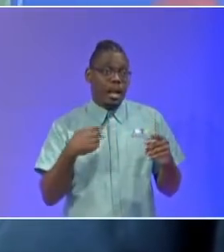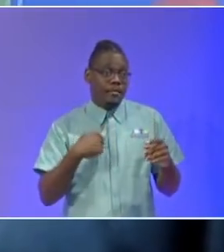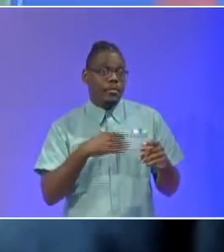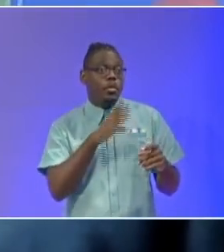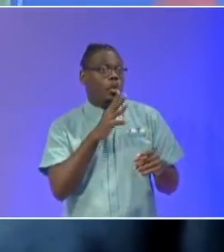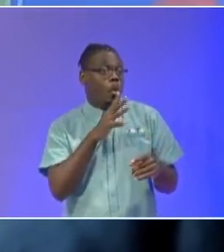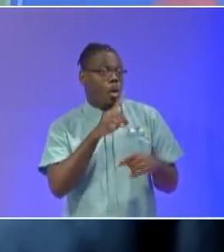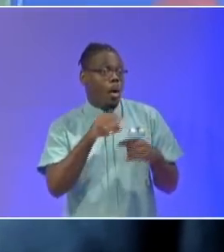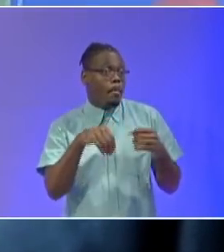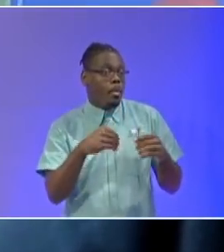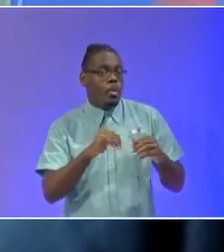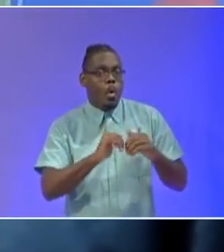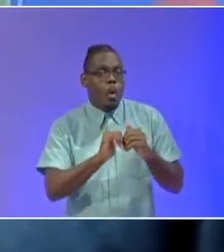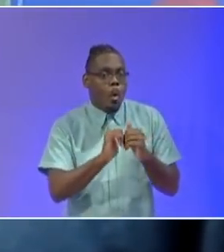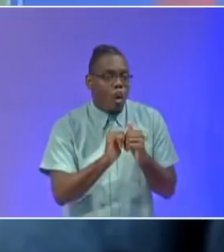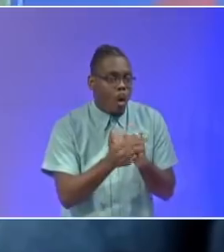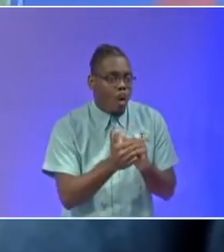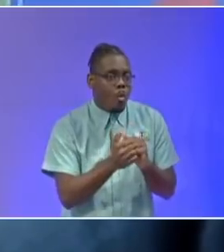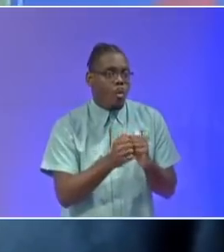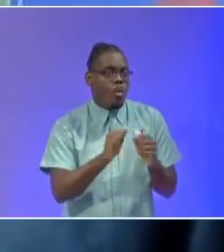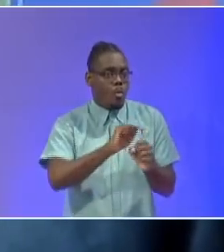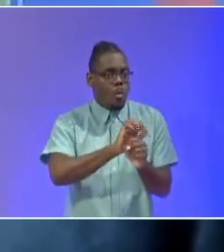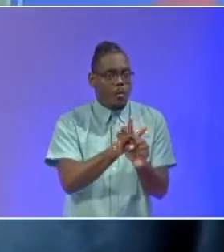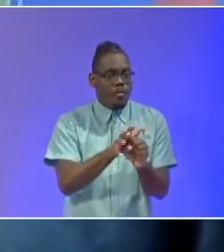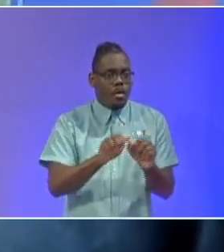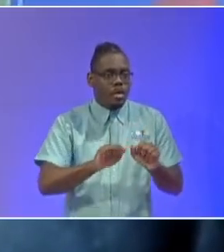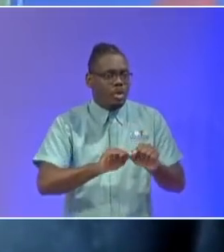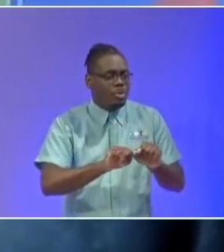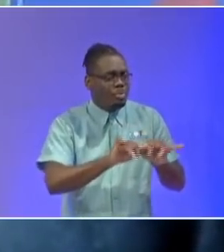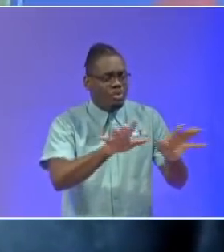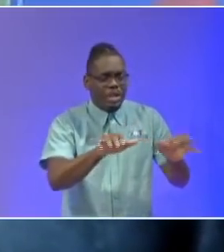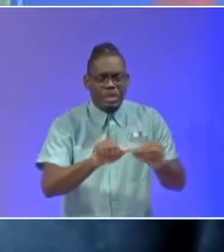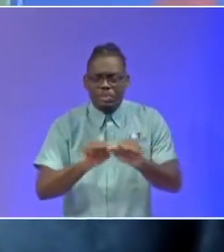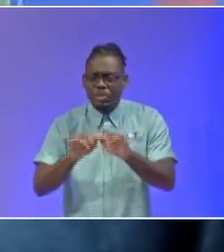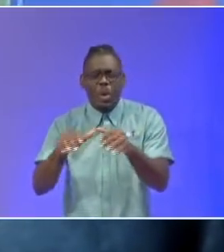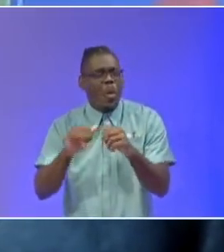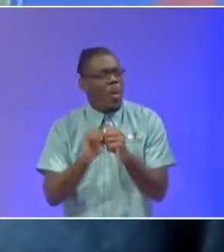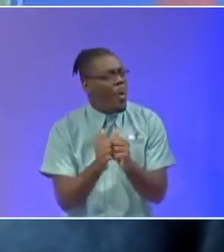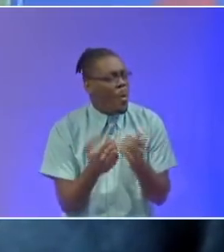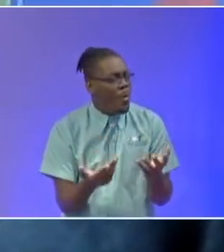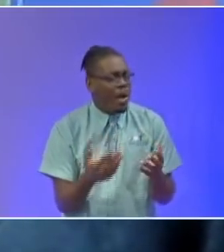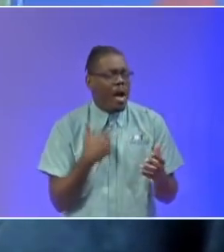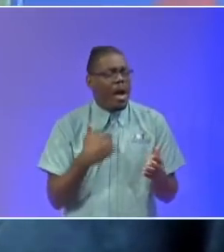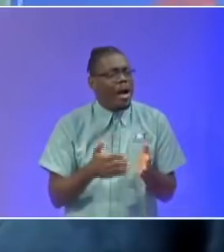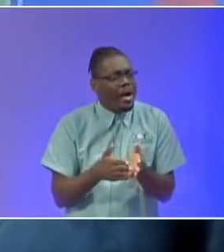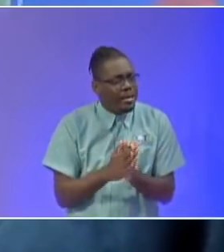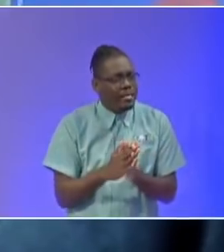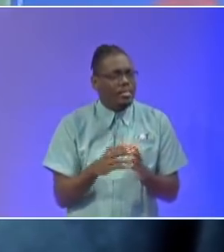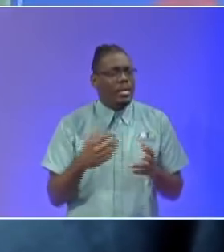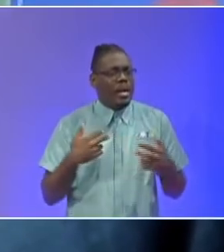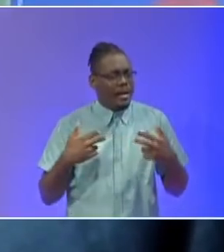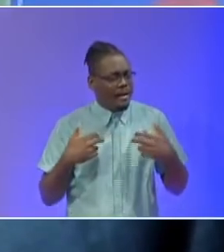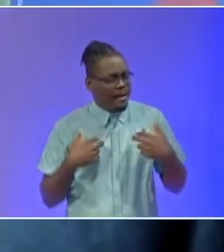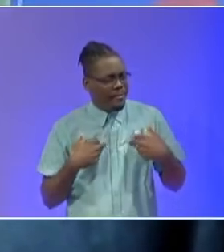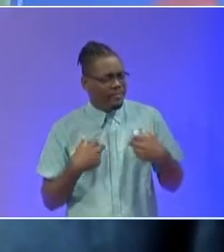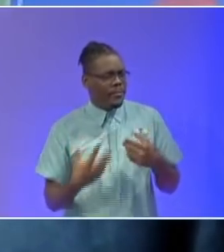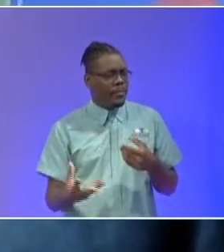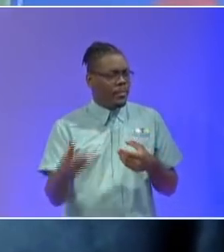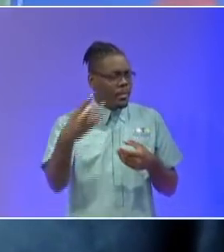into that aspect of the public sector safe zone plan? That's my first question.